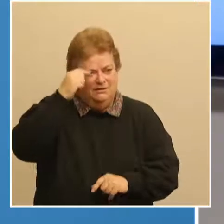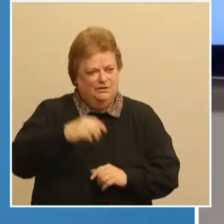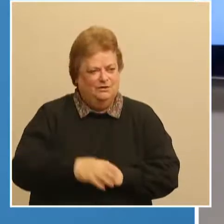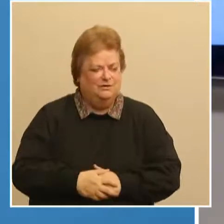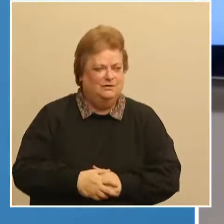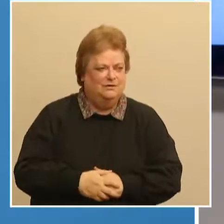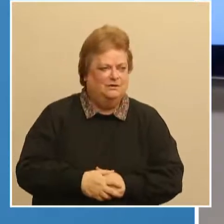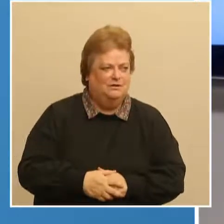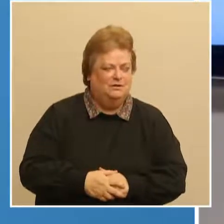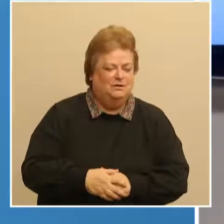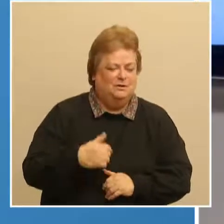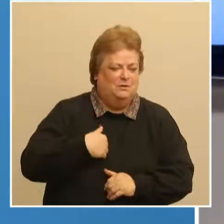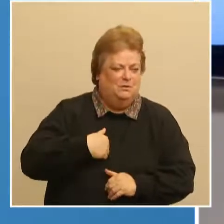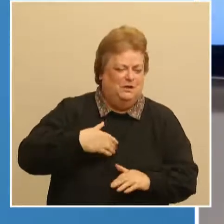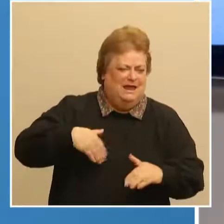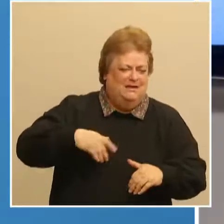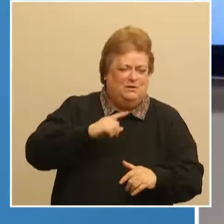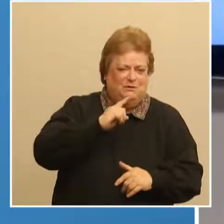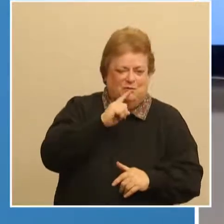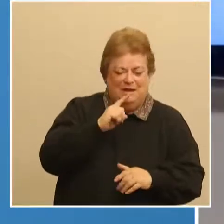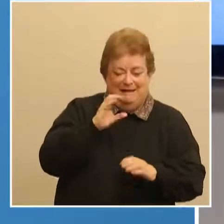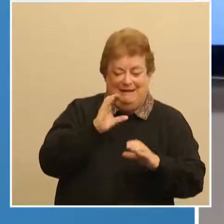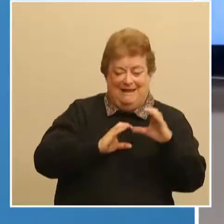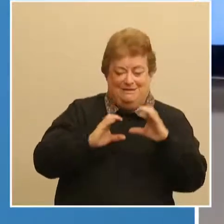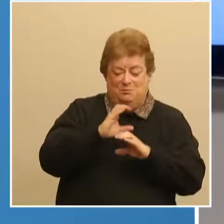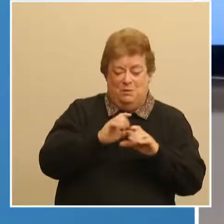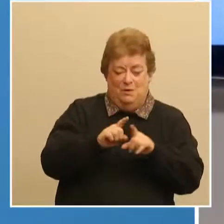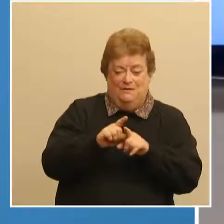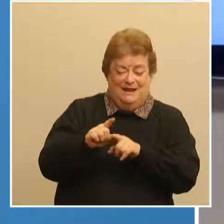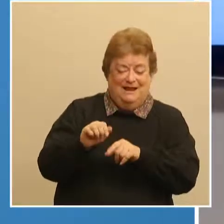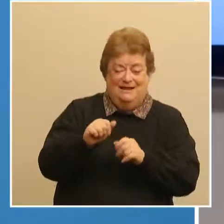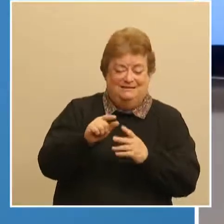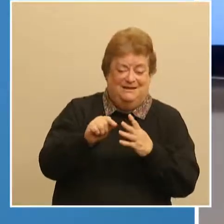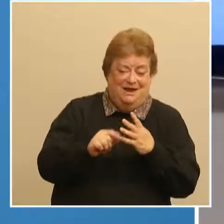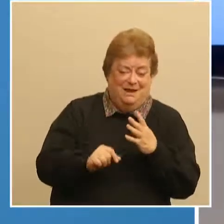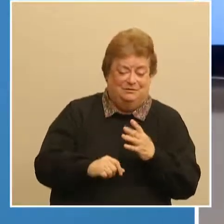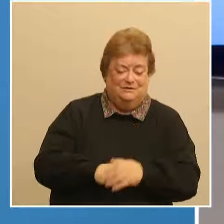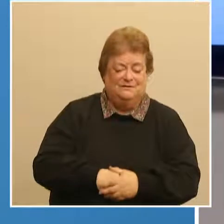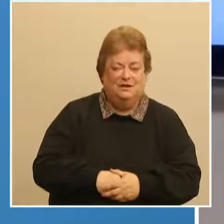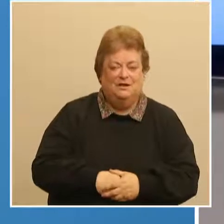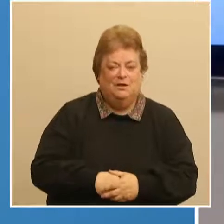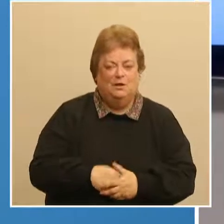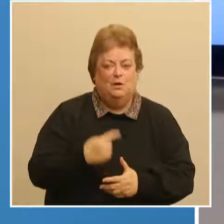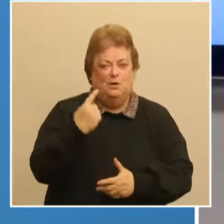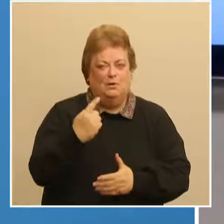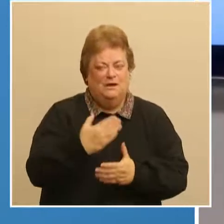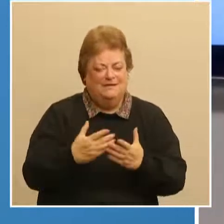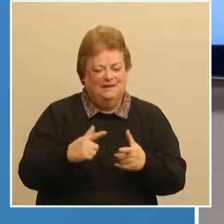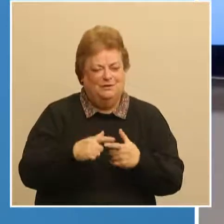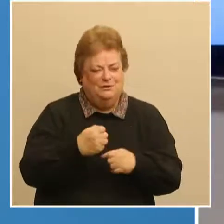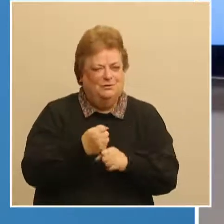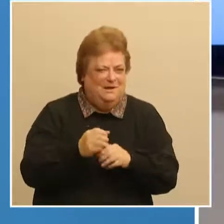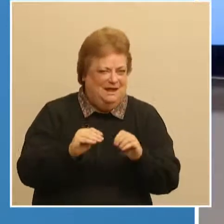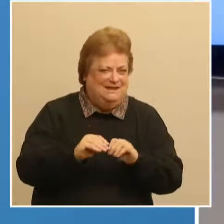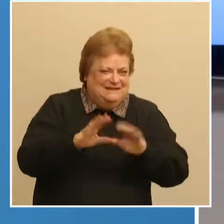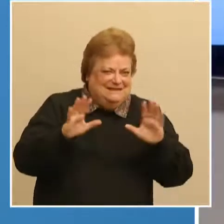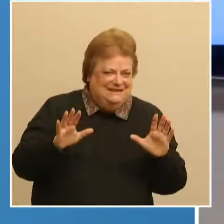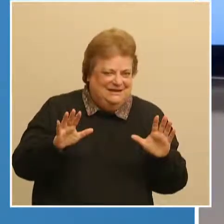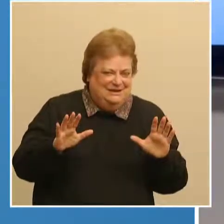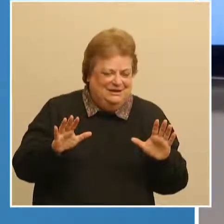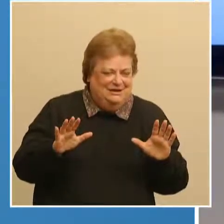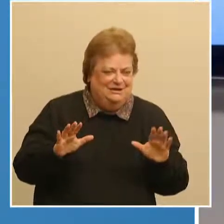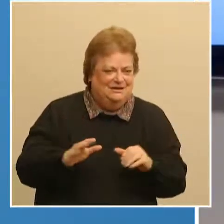really explored that as an option. One thing I think to make clear too is